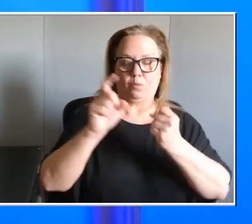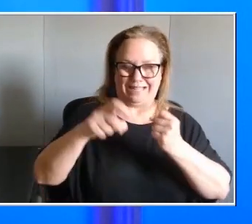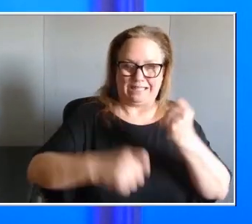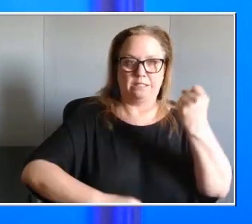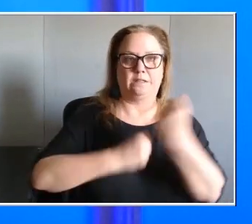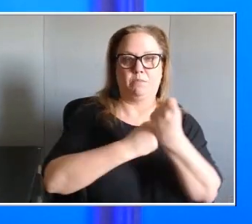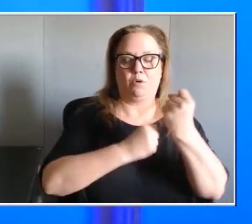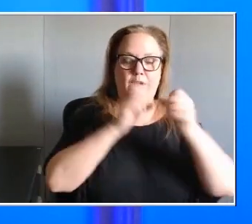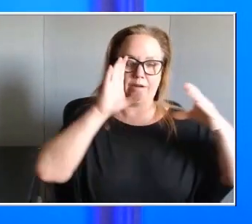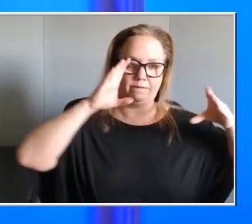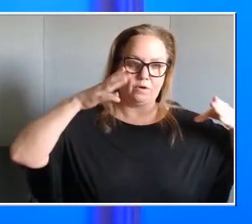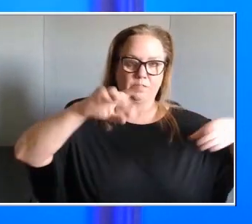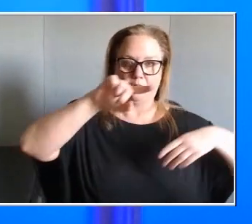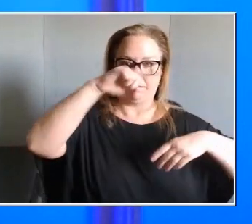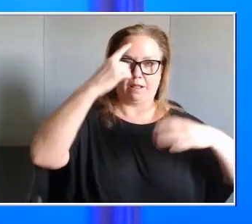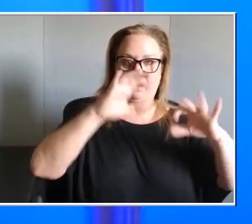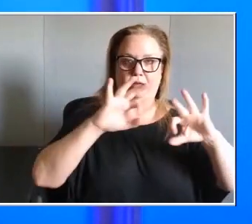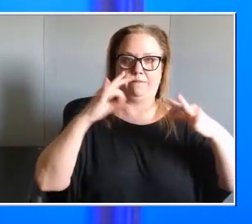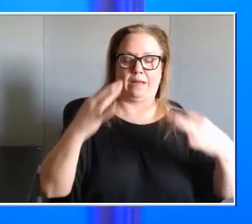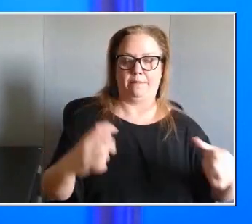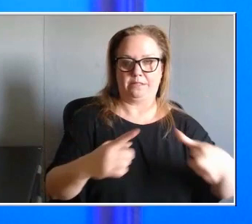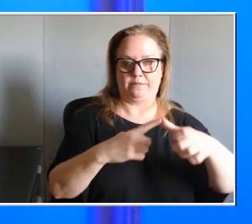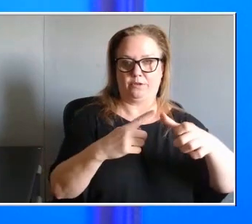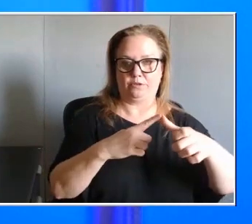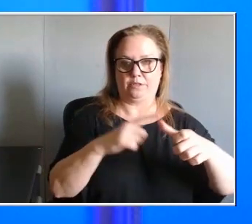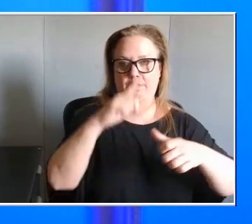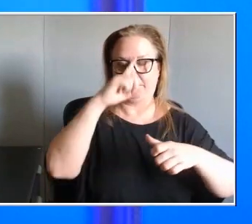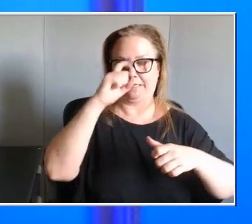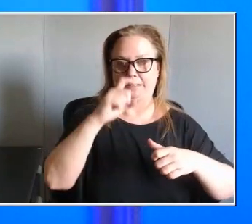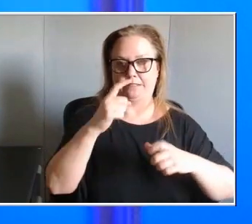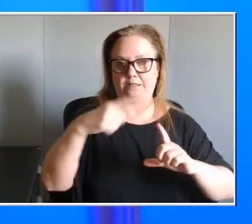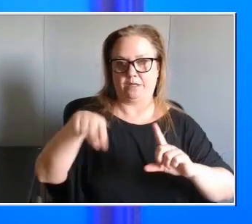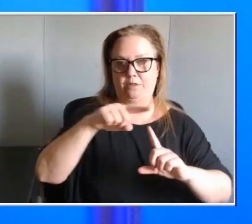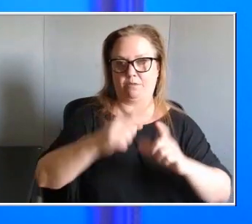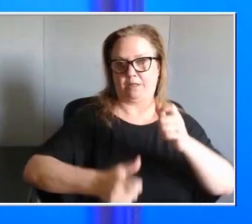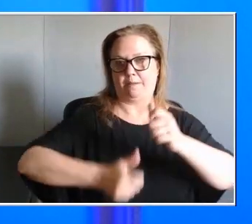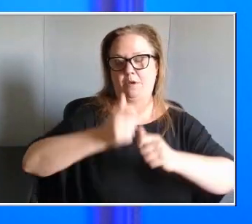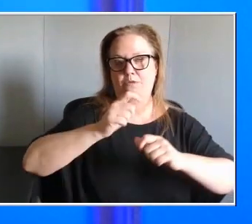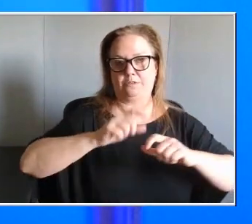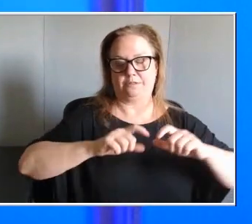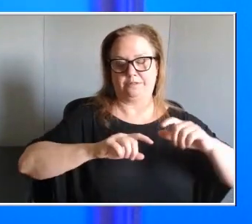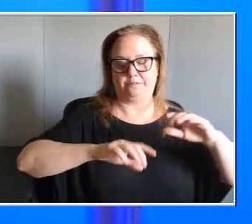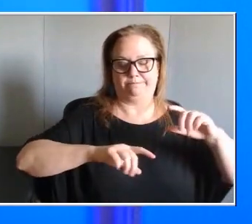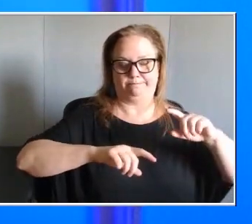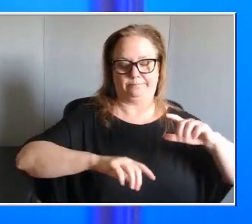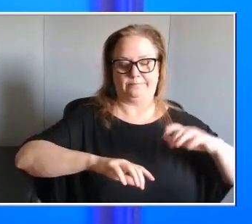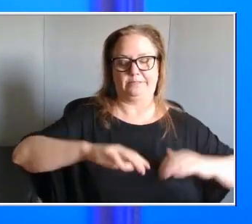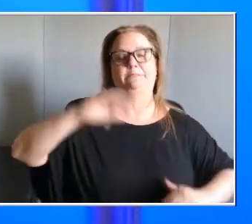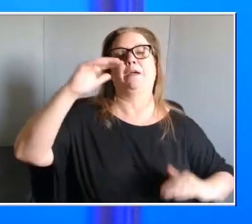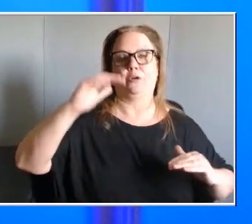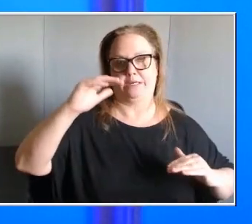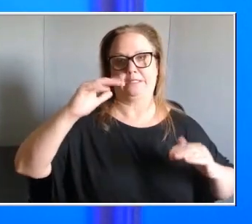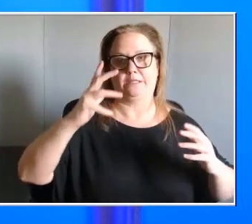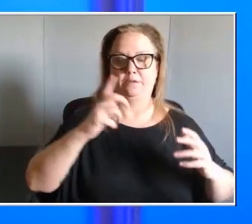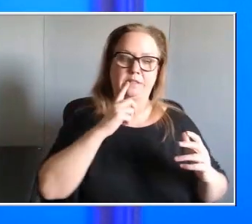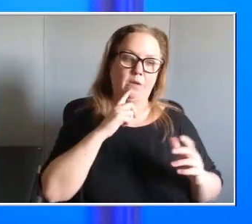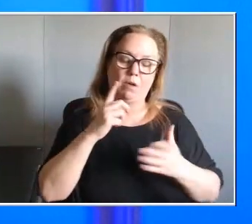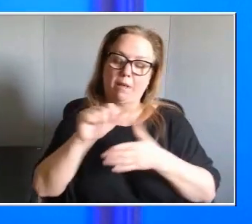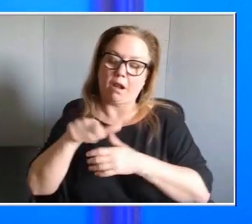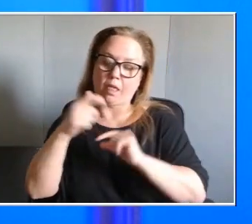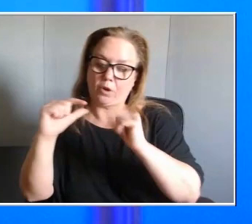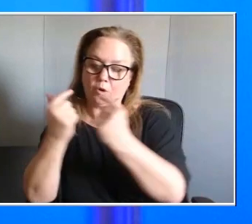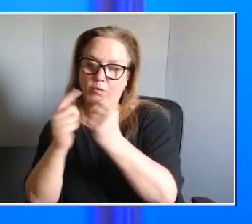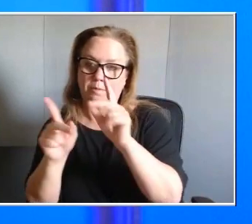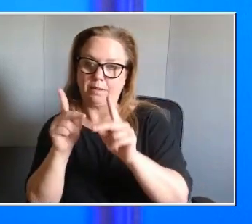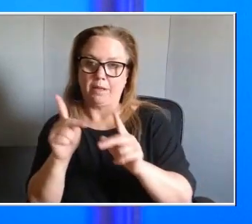to focus on Black families first, because they are the ones with the most disparities. A lot of times we have people say, well, what about this population? And